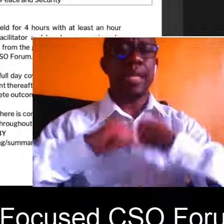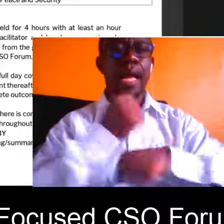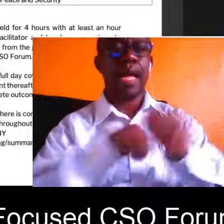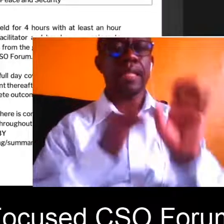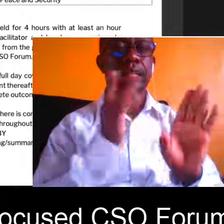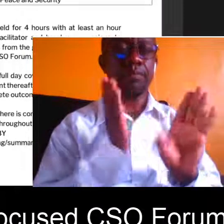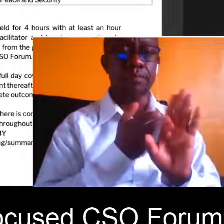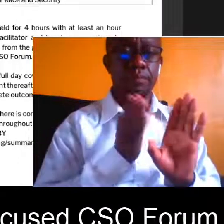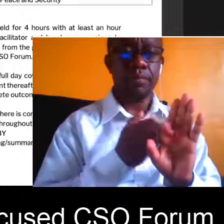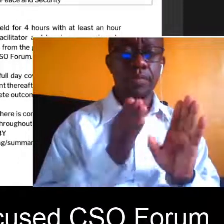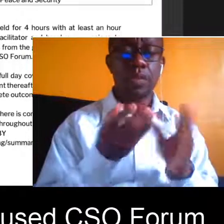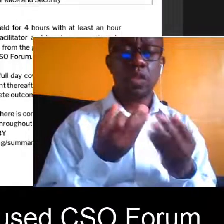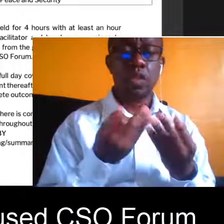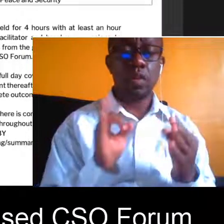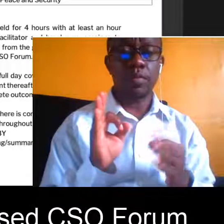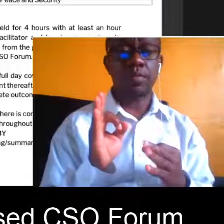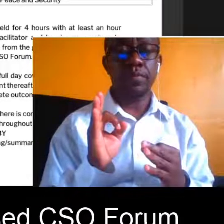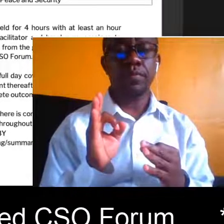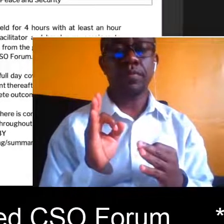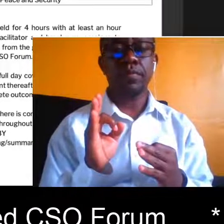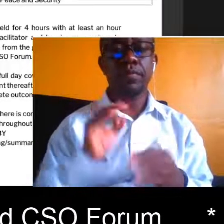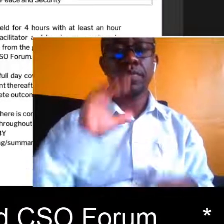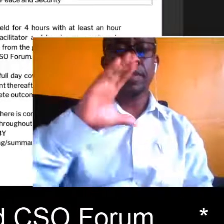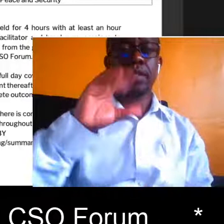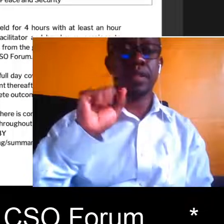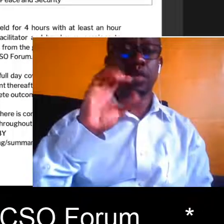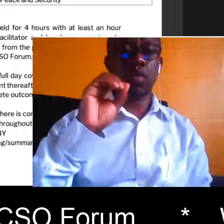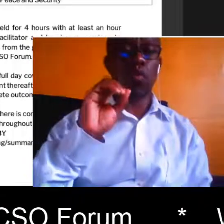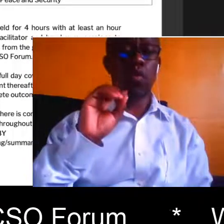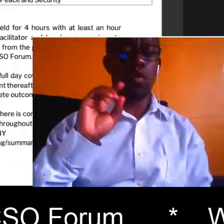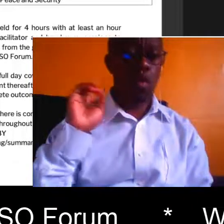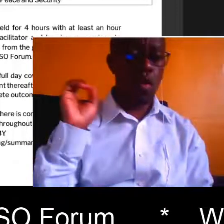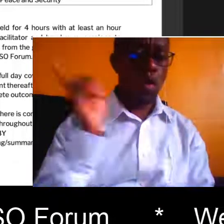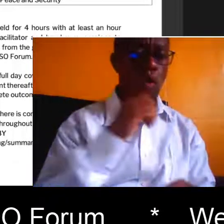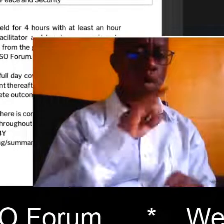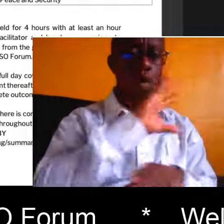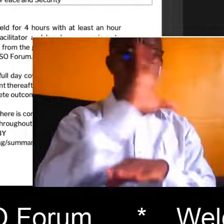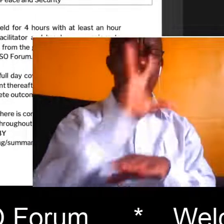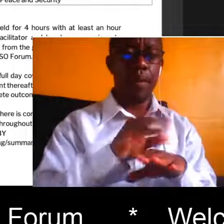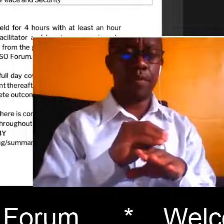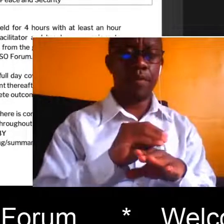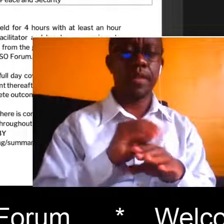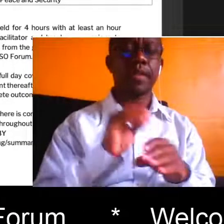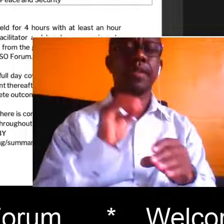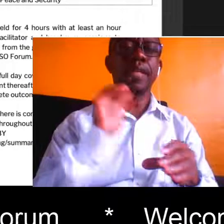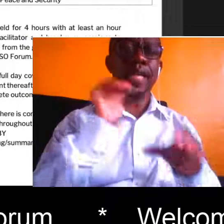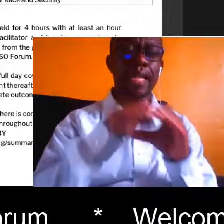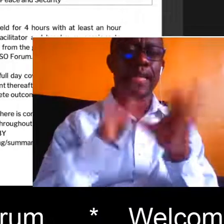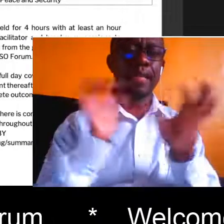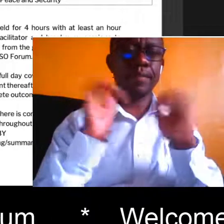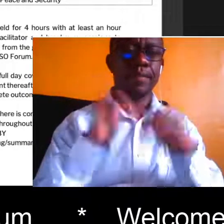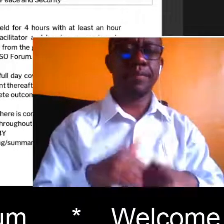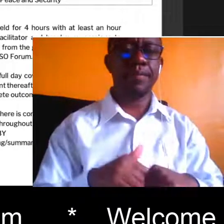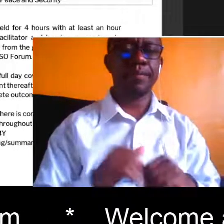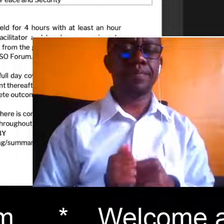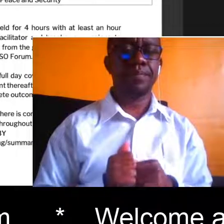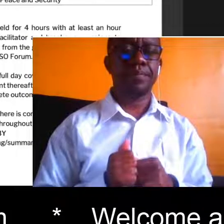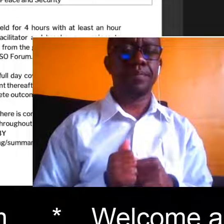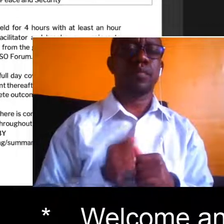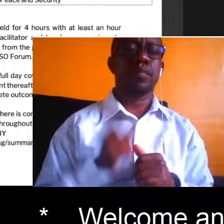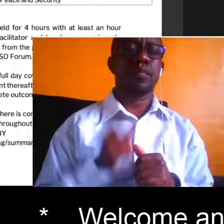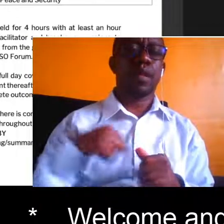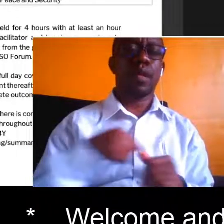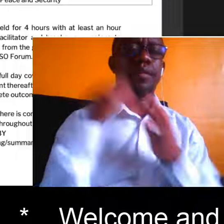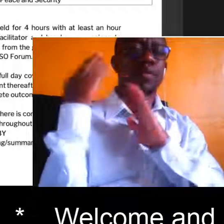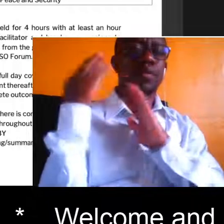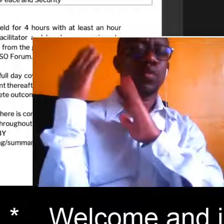of many CSOs across the continent in the forum. So we had hoped that the